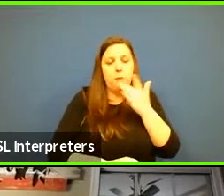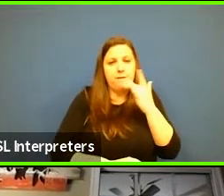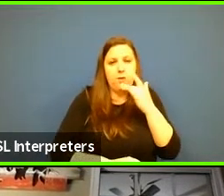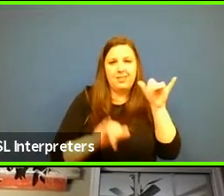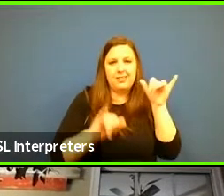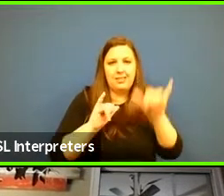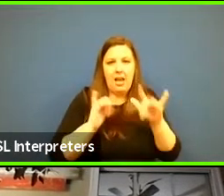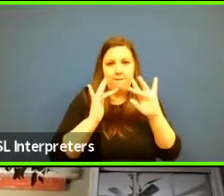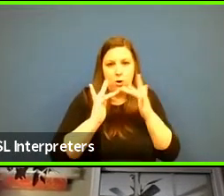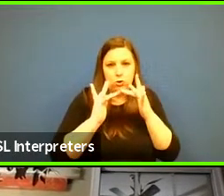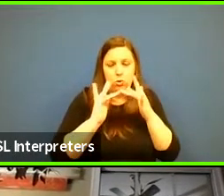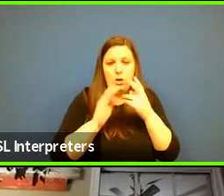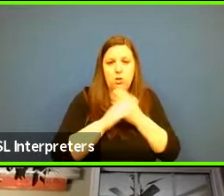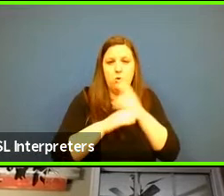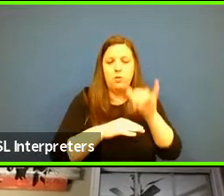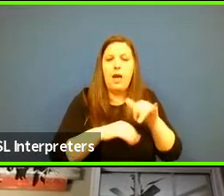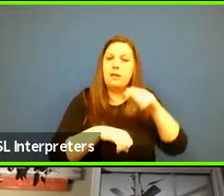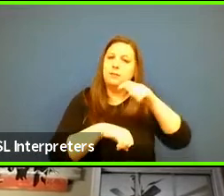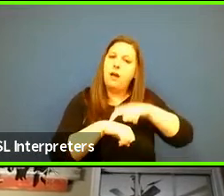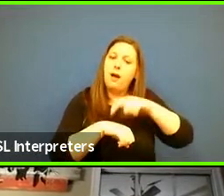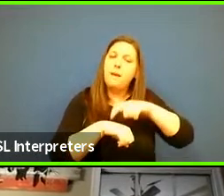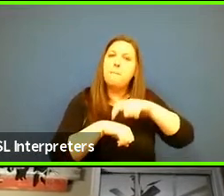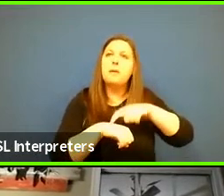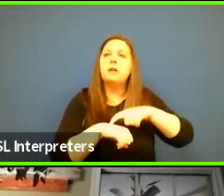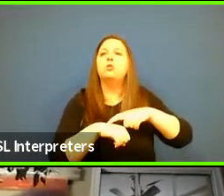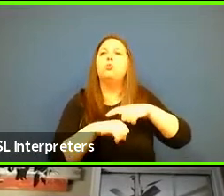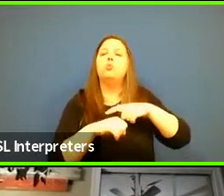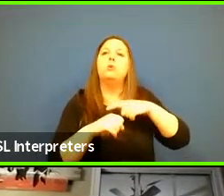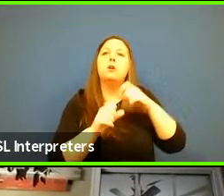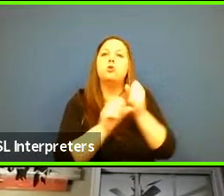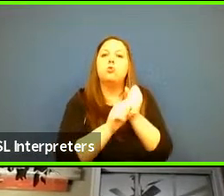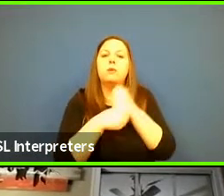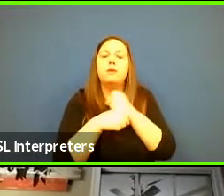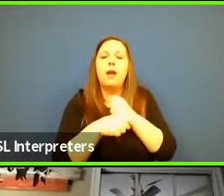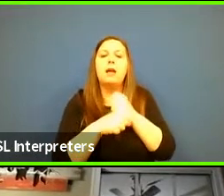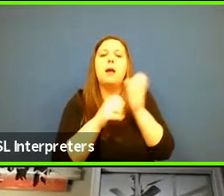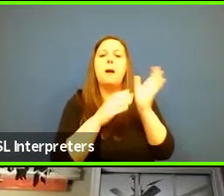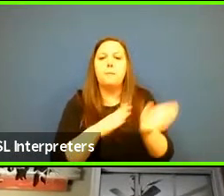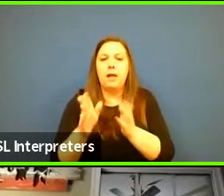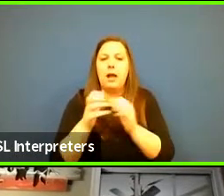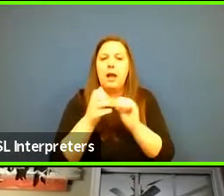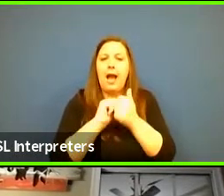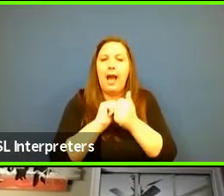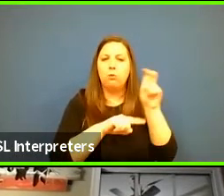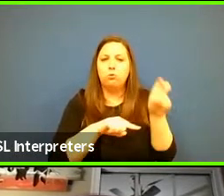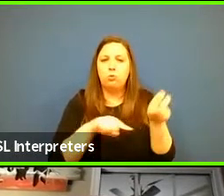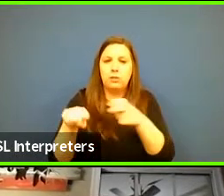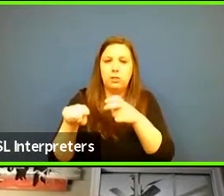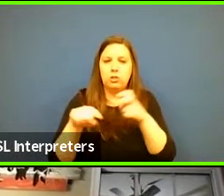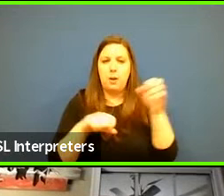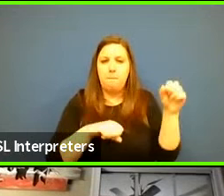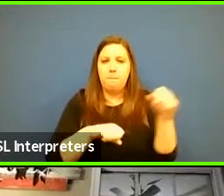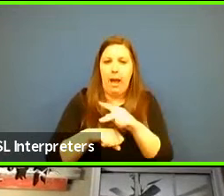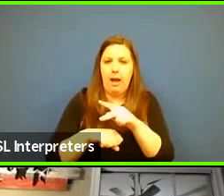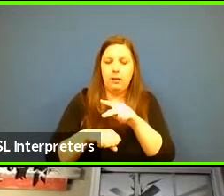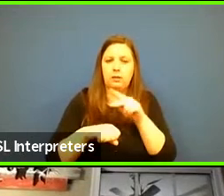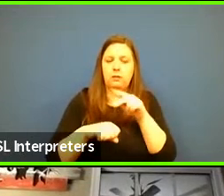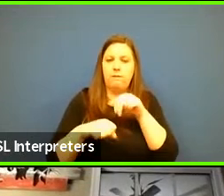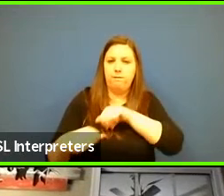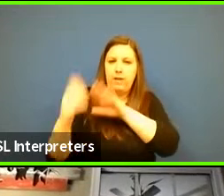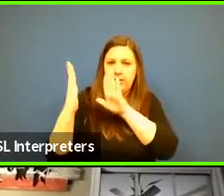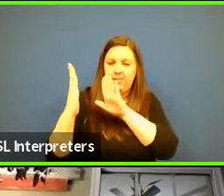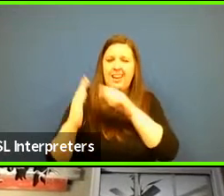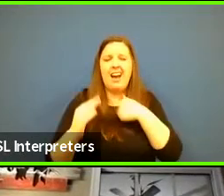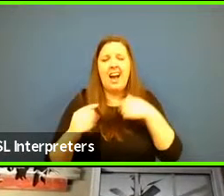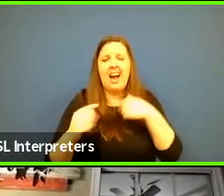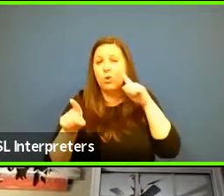time to create a plan to transition in person. I do agree to an